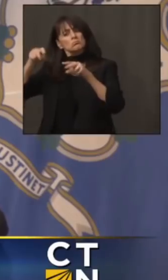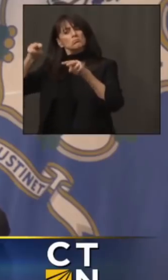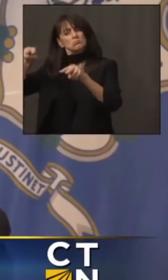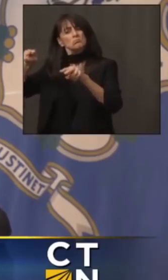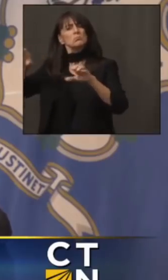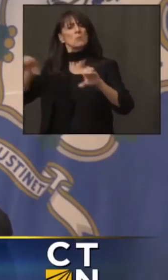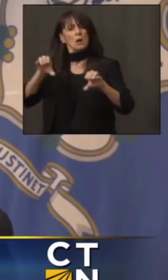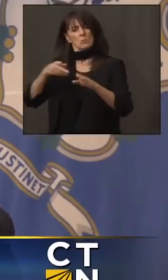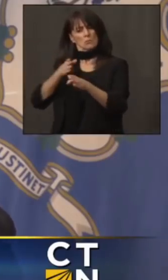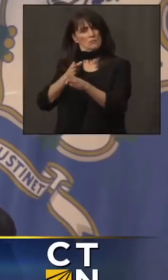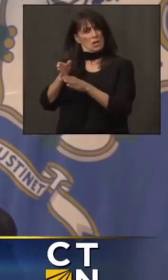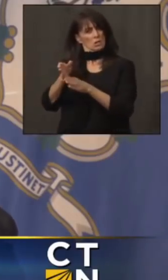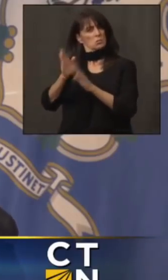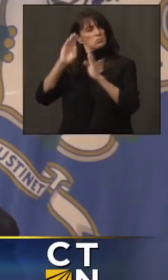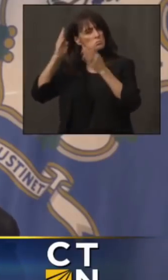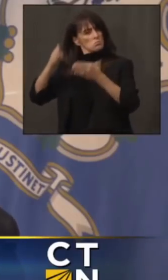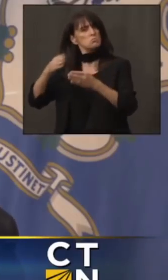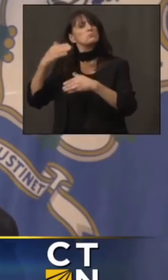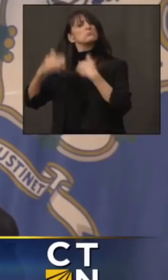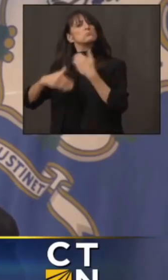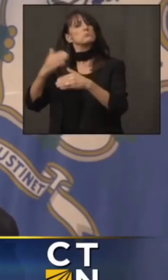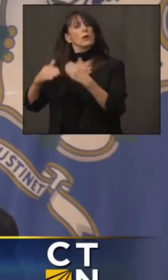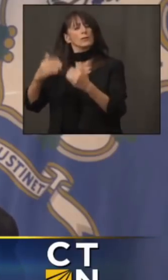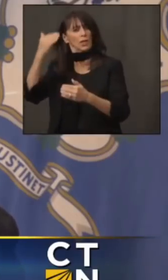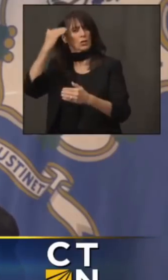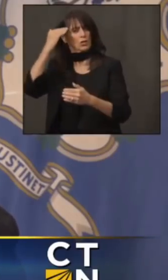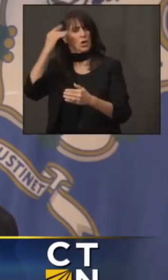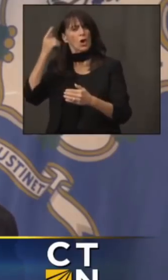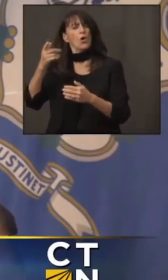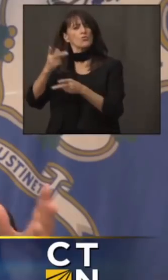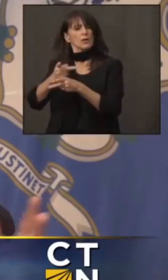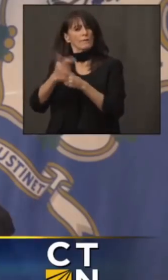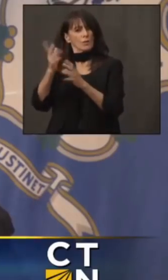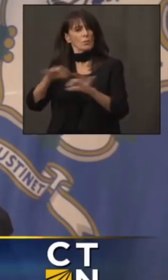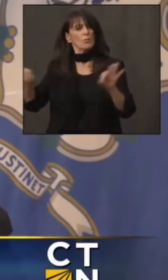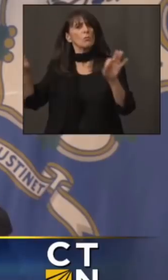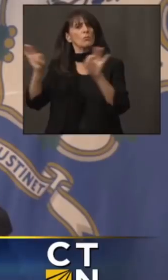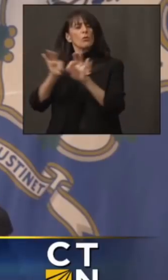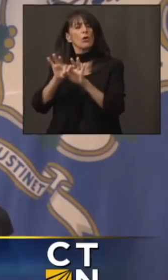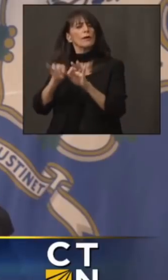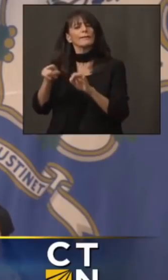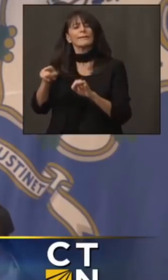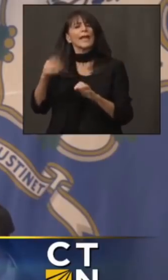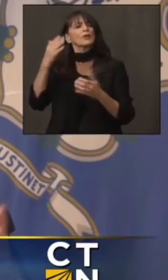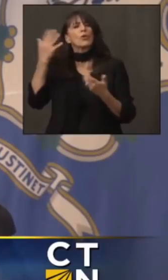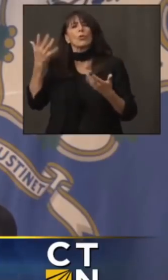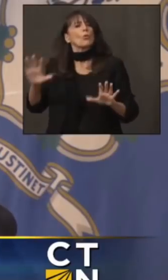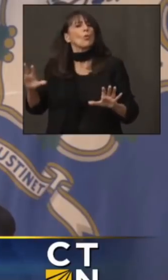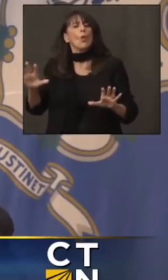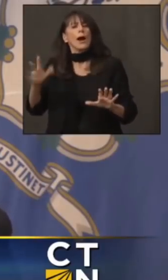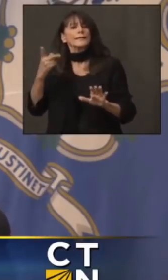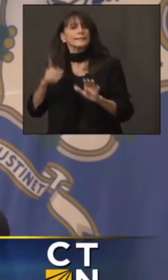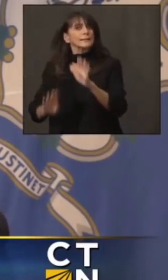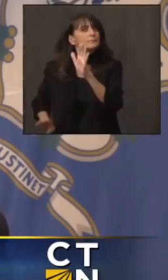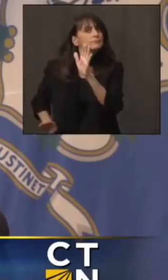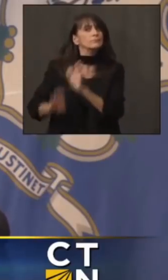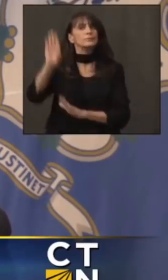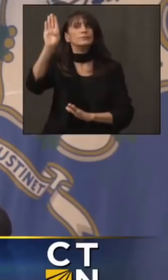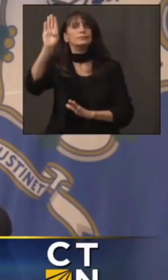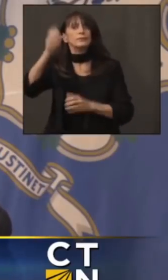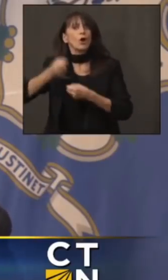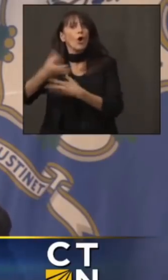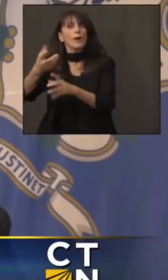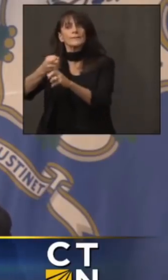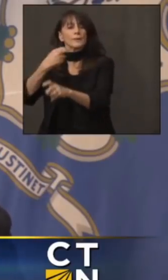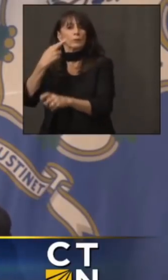professionally. They know the worst thing in the world for their restaurant and their industry would be if there was some sort of a flare-up that was identified by a